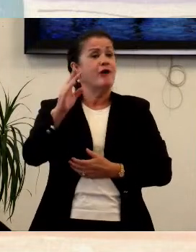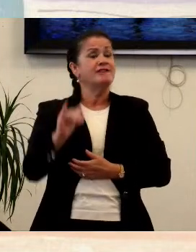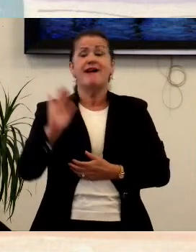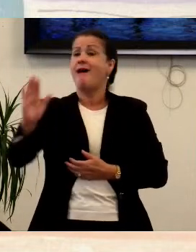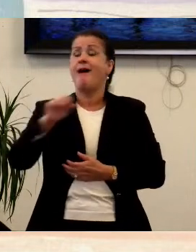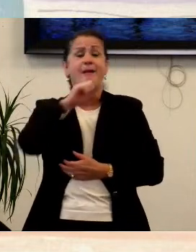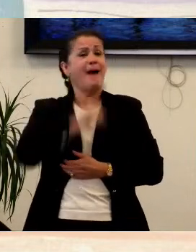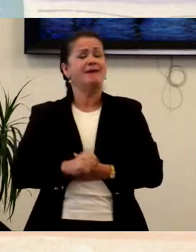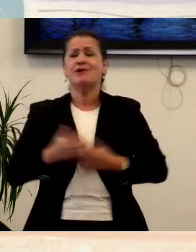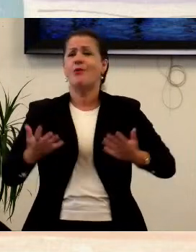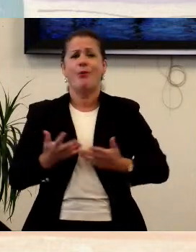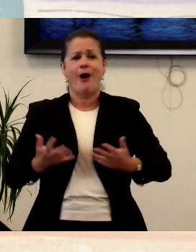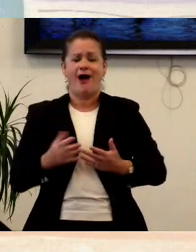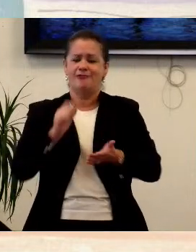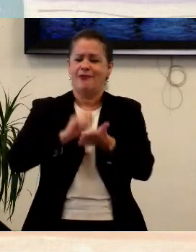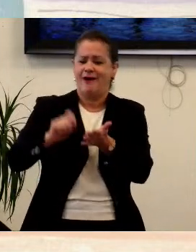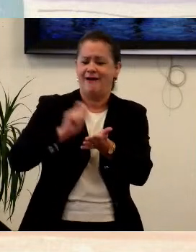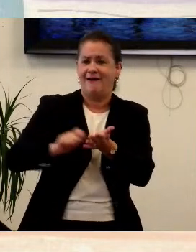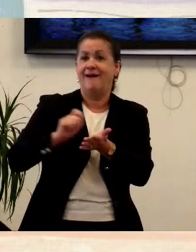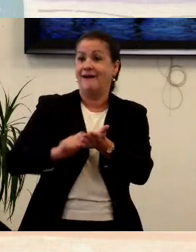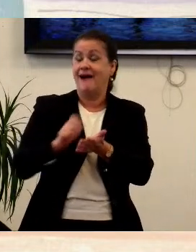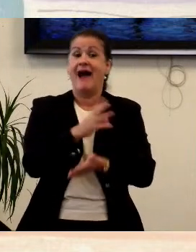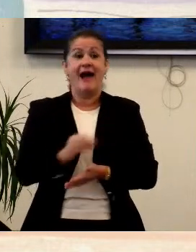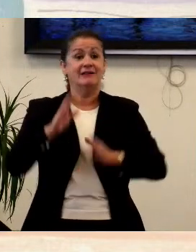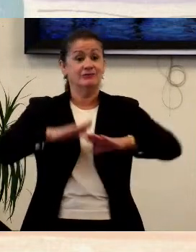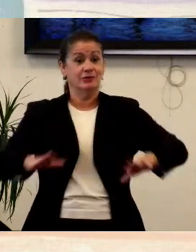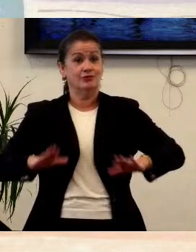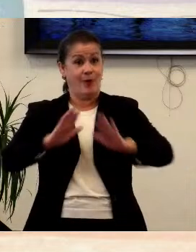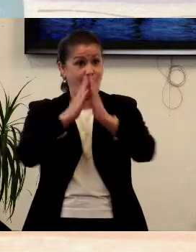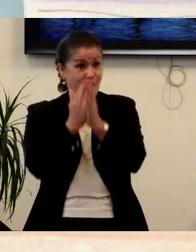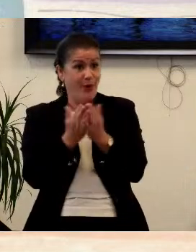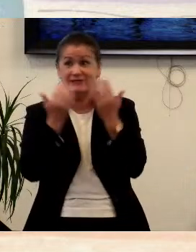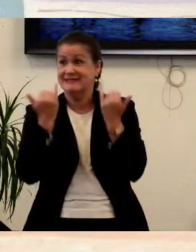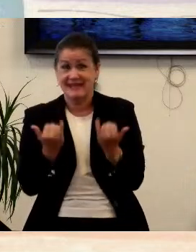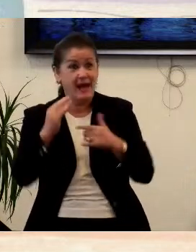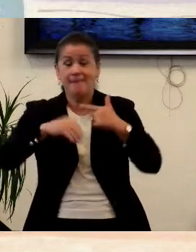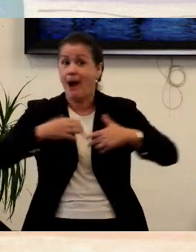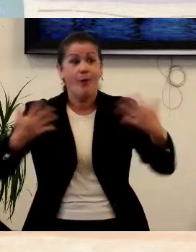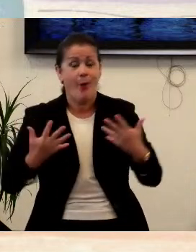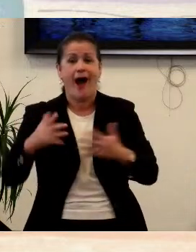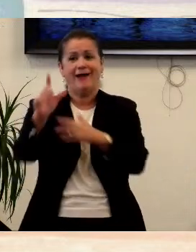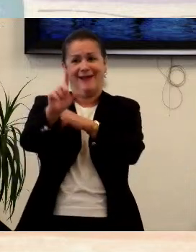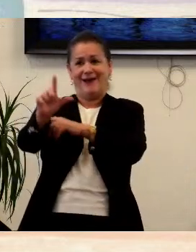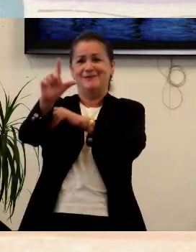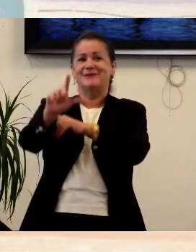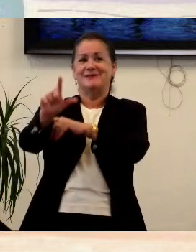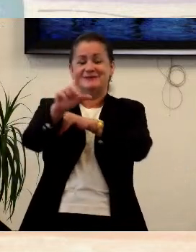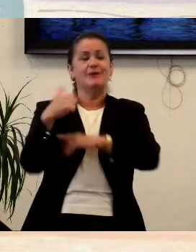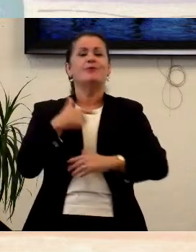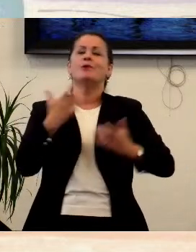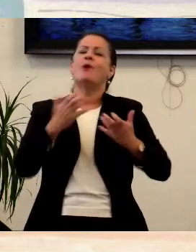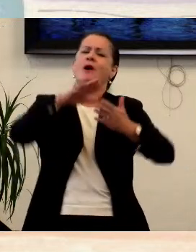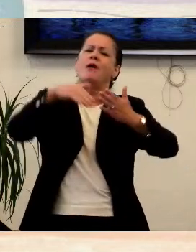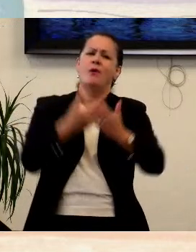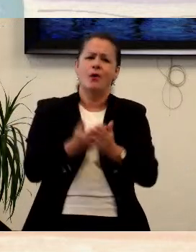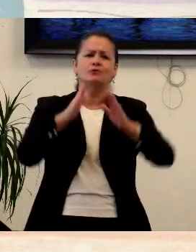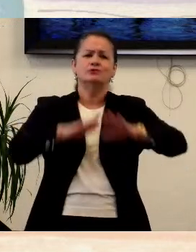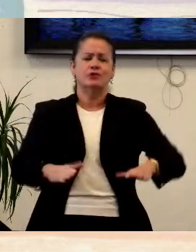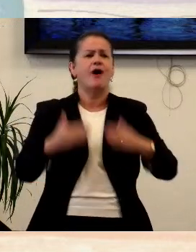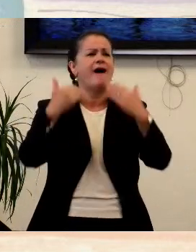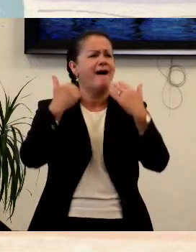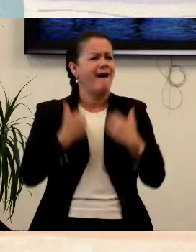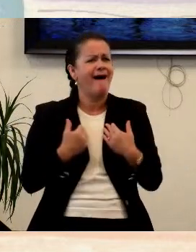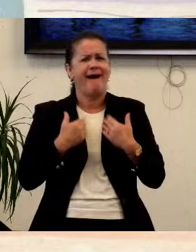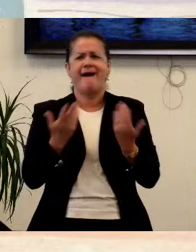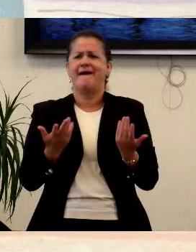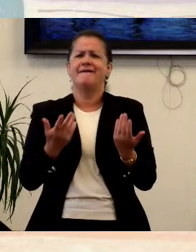writing, and the children's book that she is launching today is about libraries. We want every child to have the kid